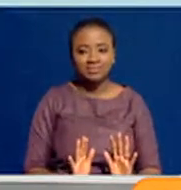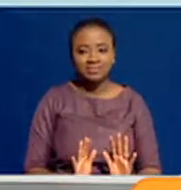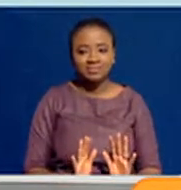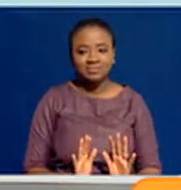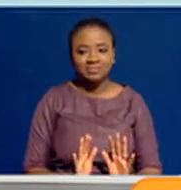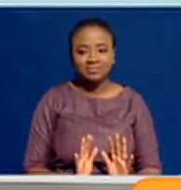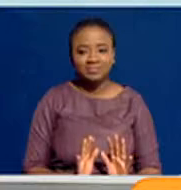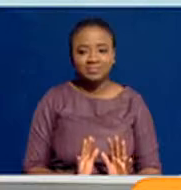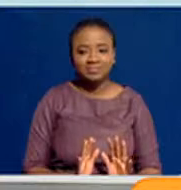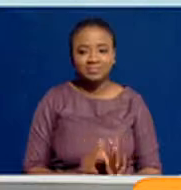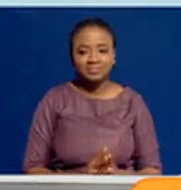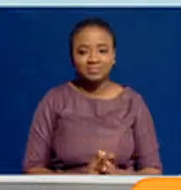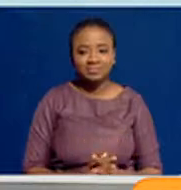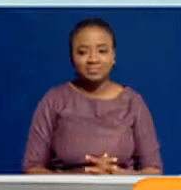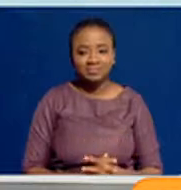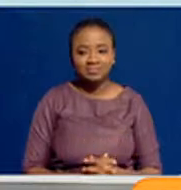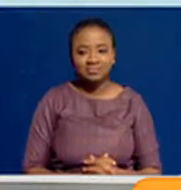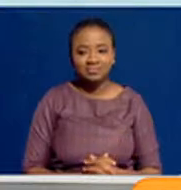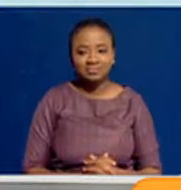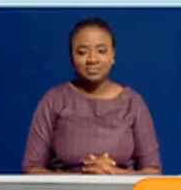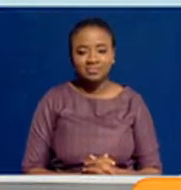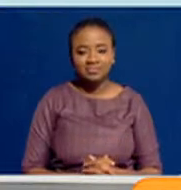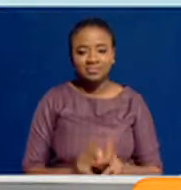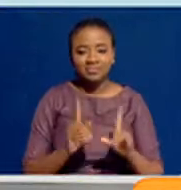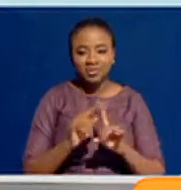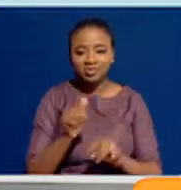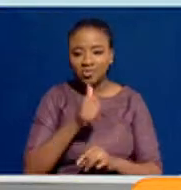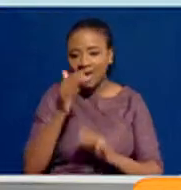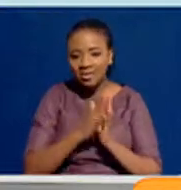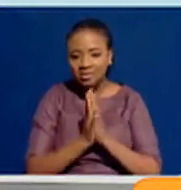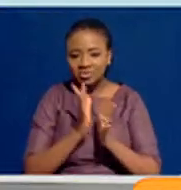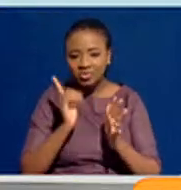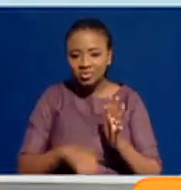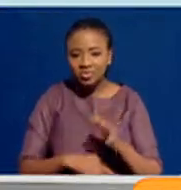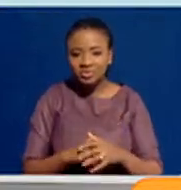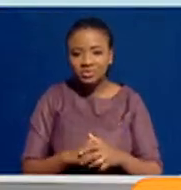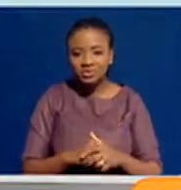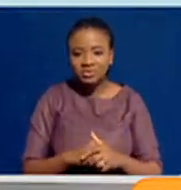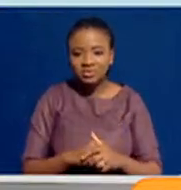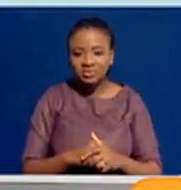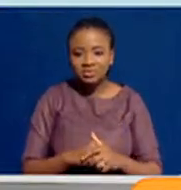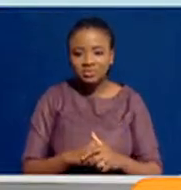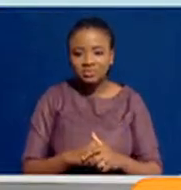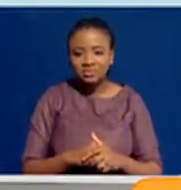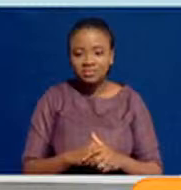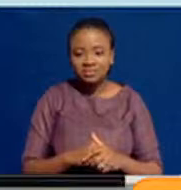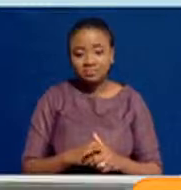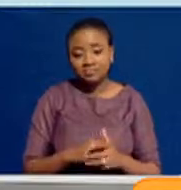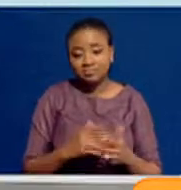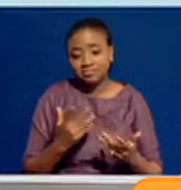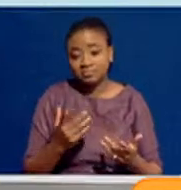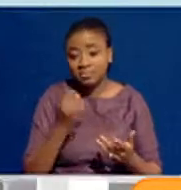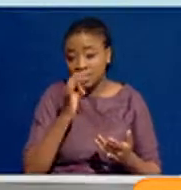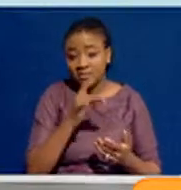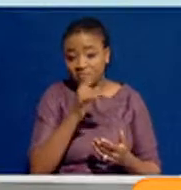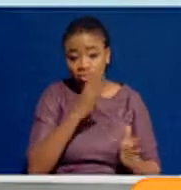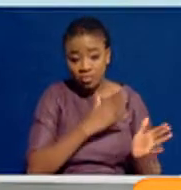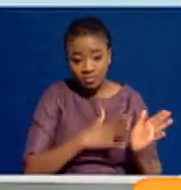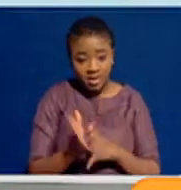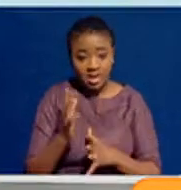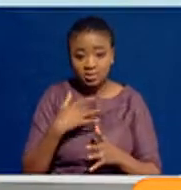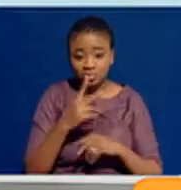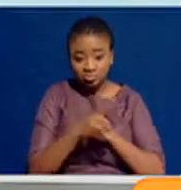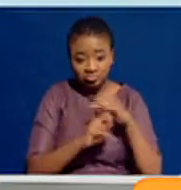And proceeding with other stories of the day, it will not be business as usual for those plotting to engage in